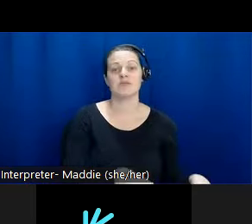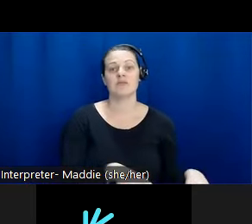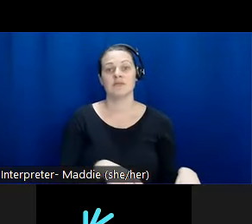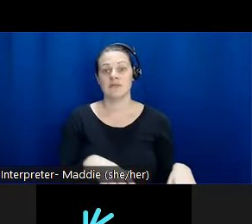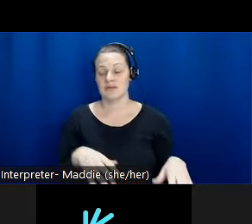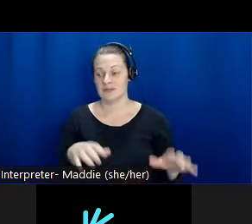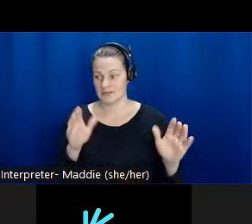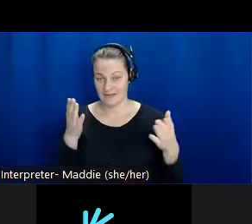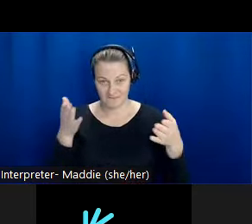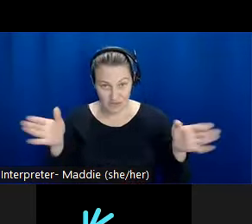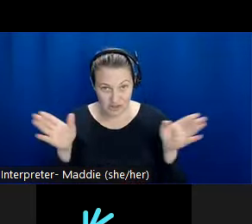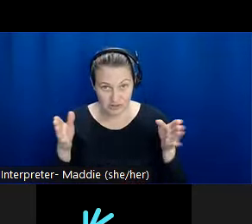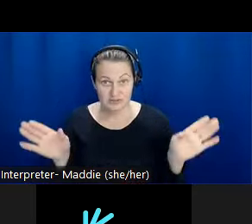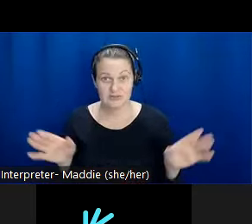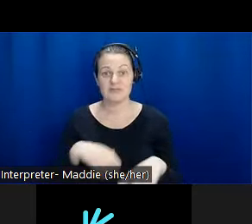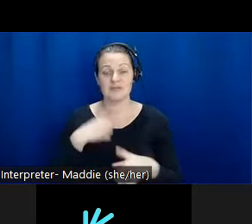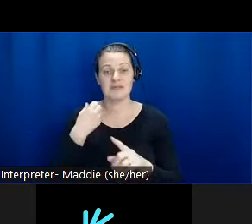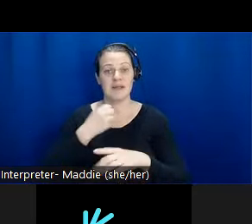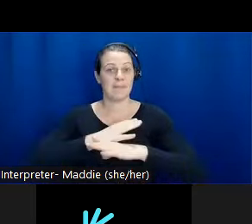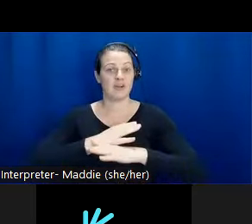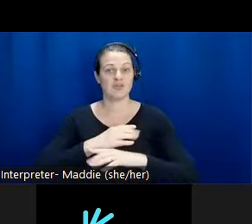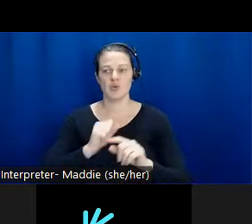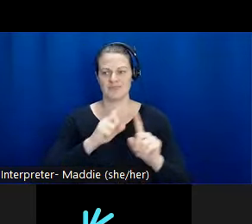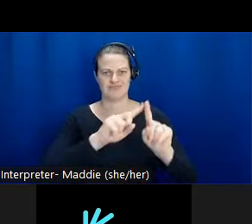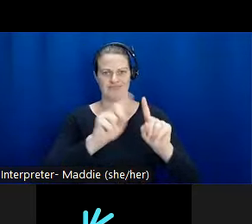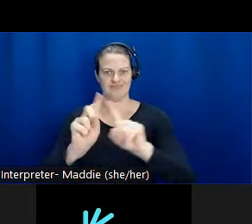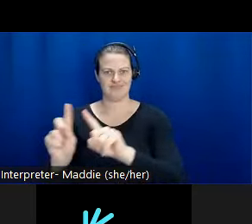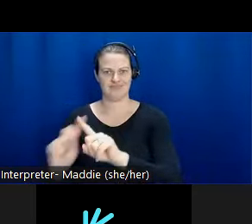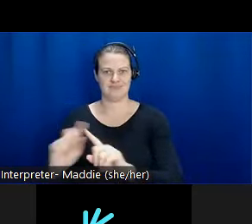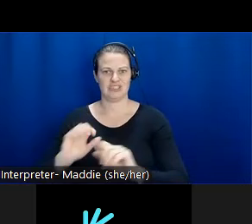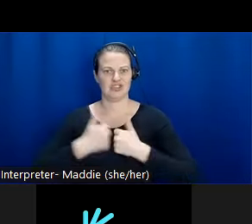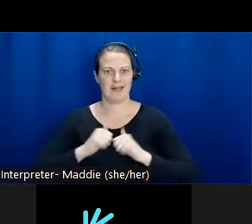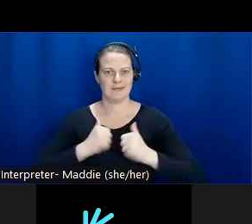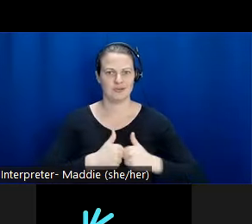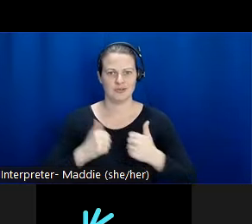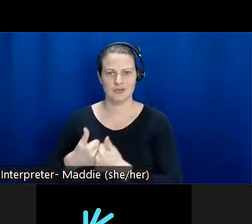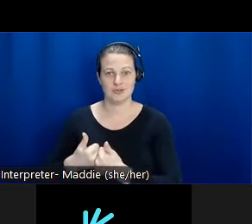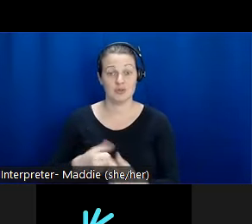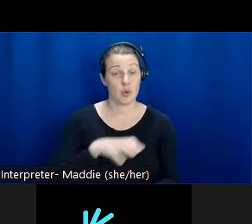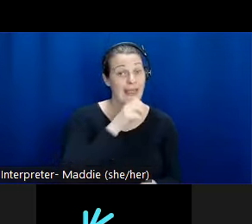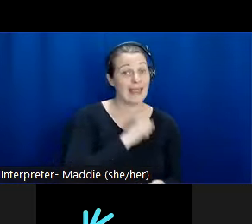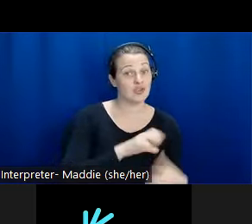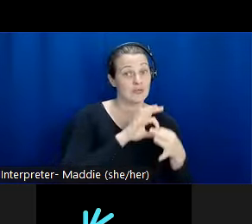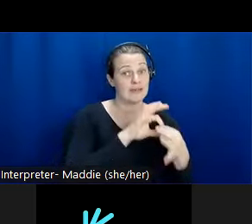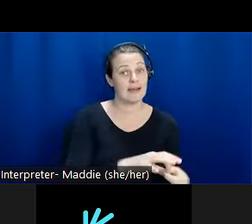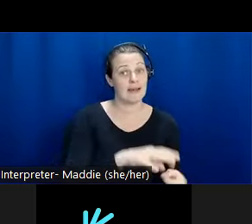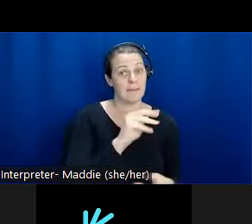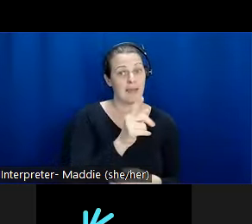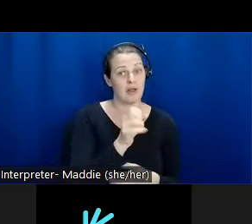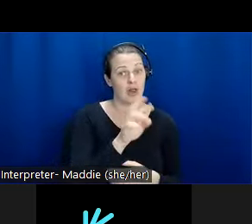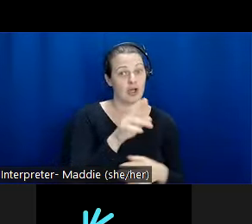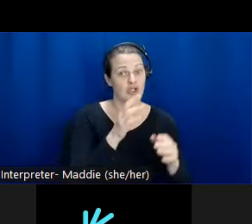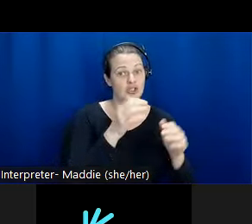is impaired. So in age-related macular degeneration, what I had mentioned before, you're looking at something directly and